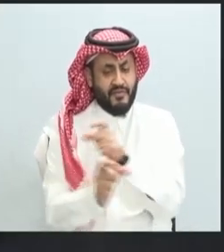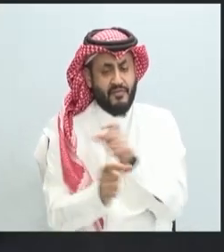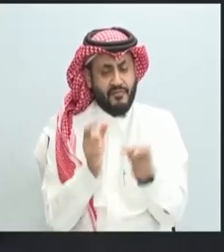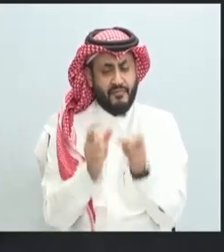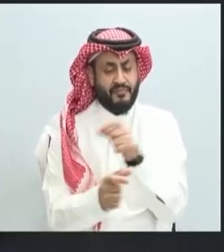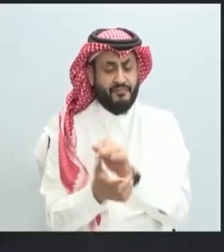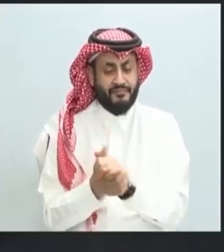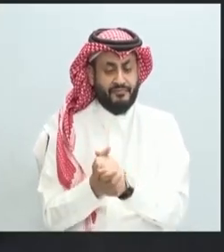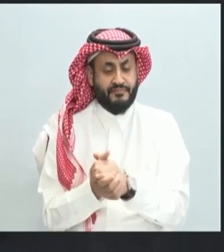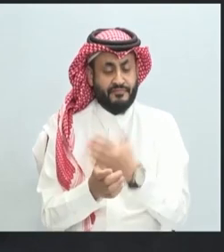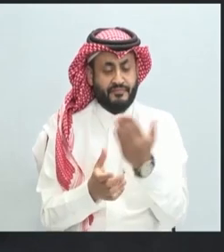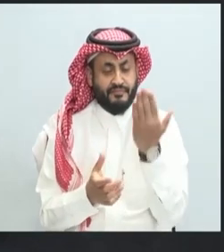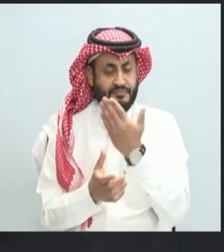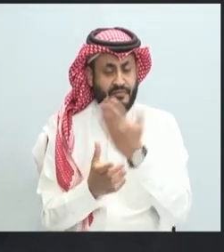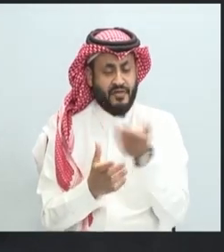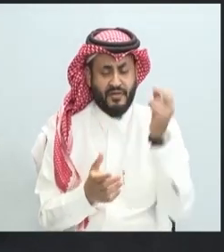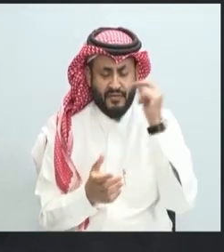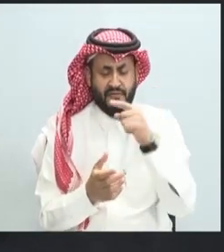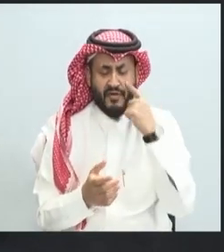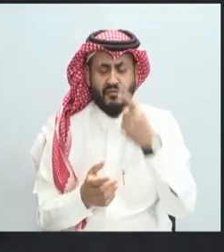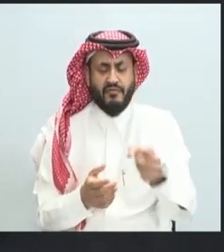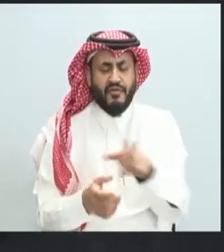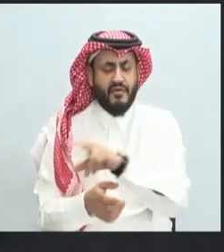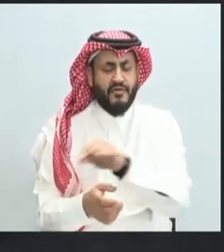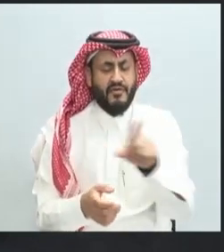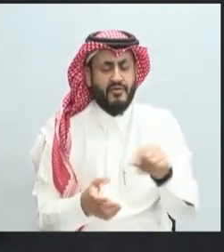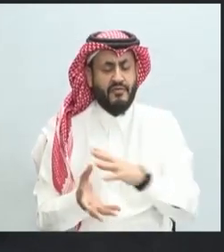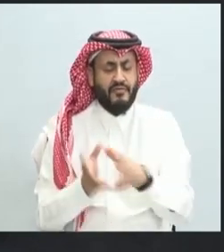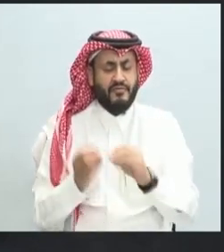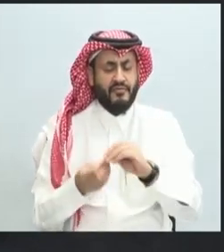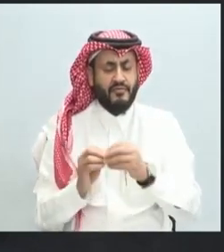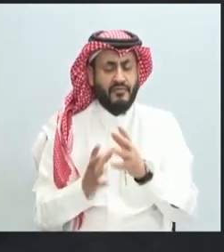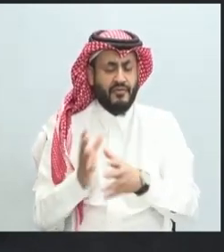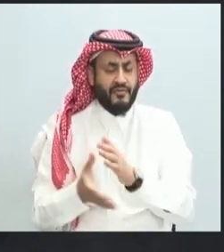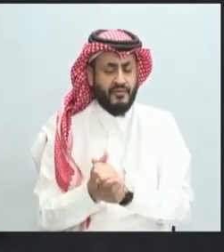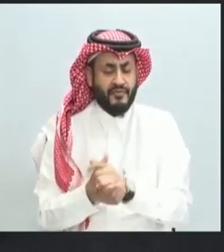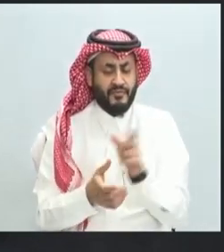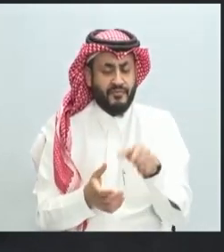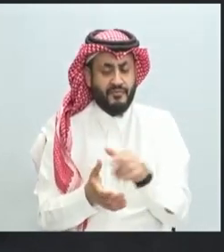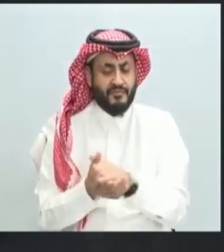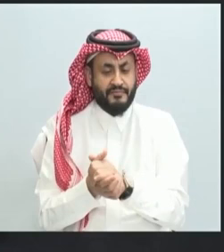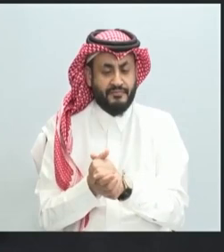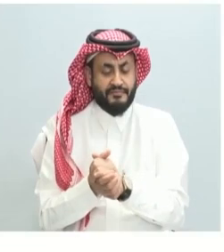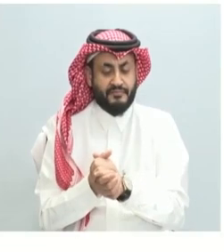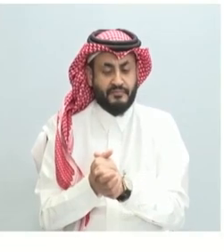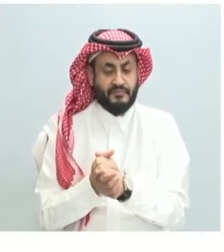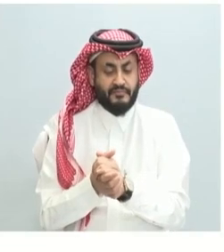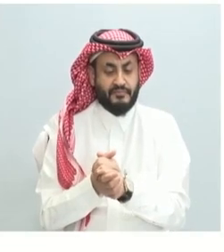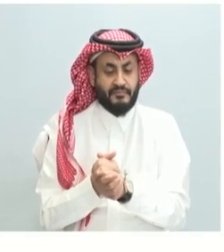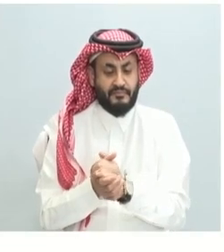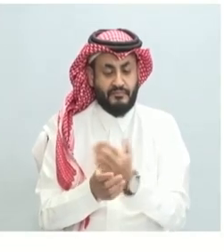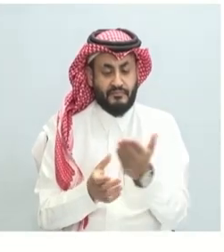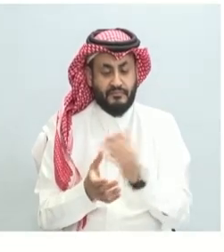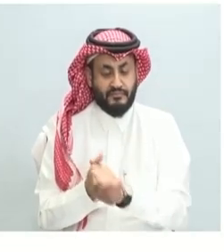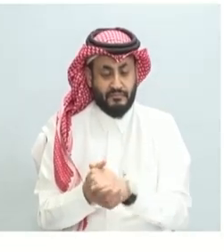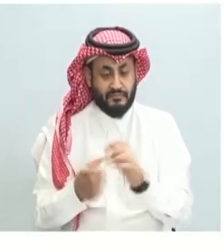order. So let's read it and try to look for a person that have the same appearances. So